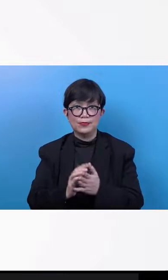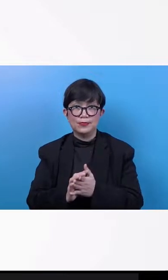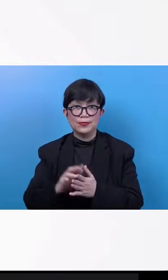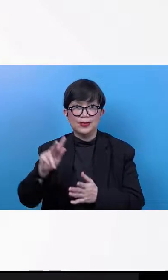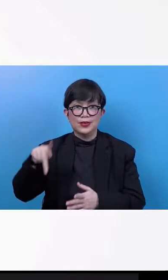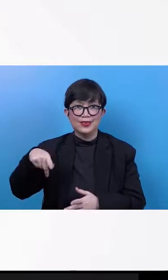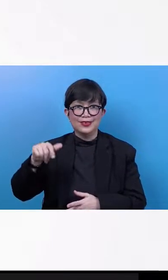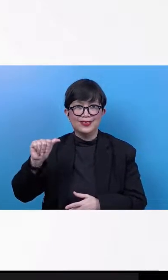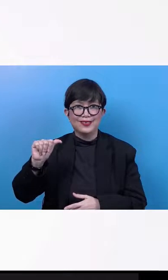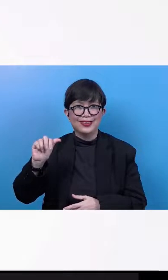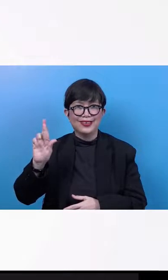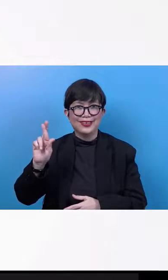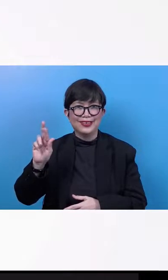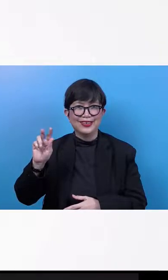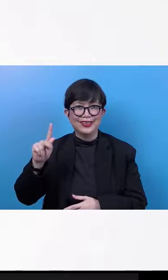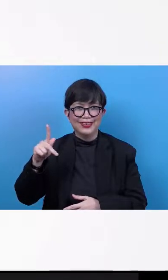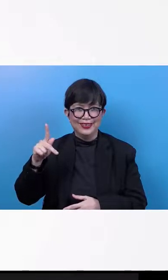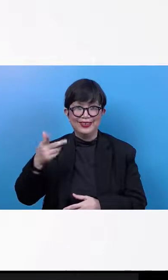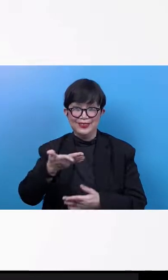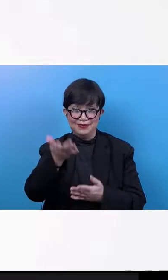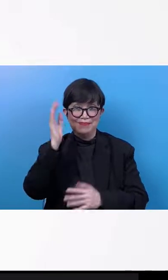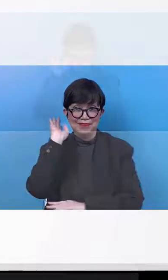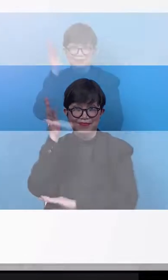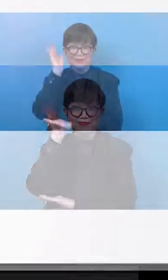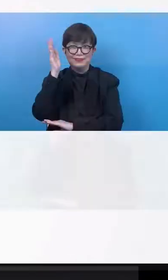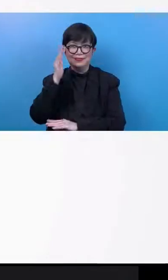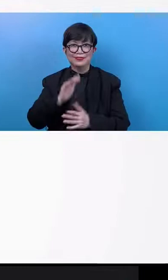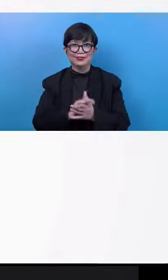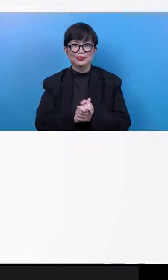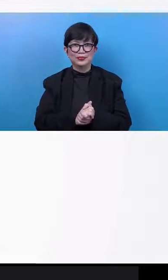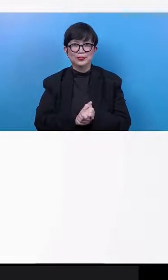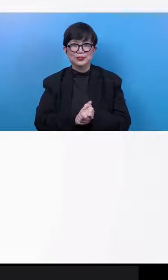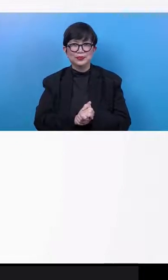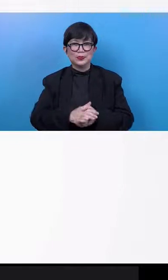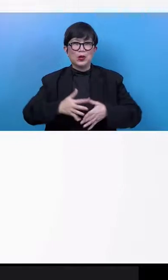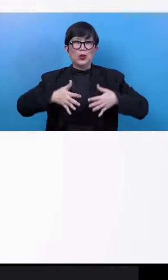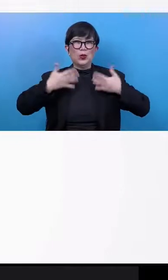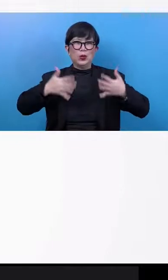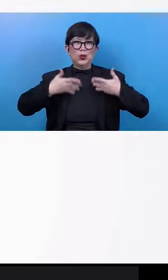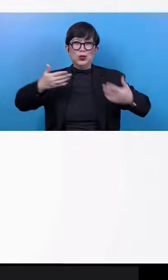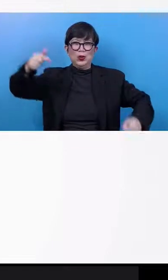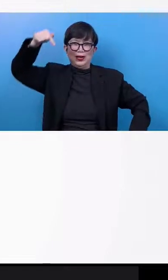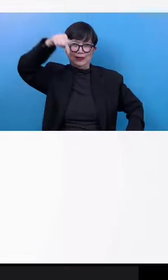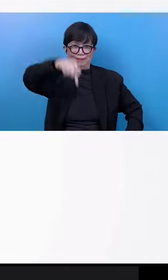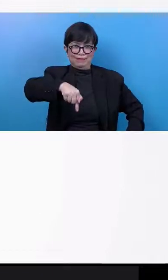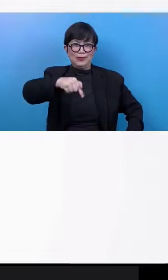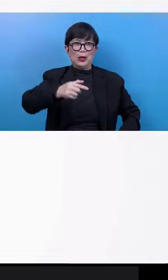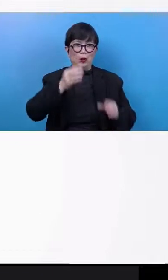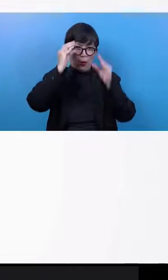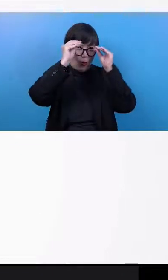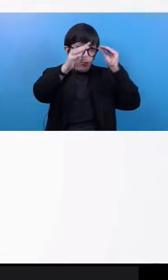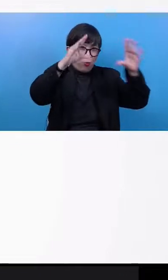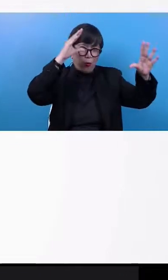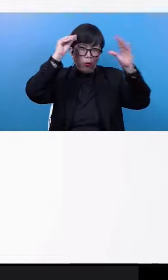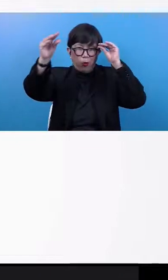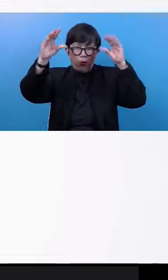Thank you very much. It's a great pleasure to be here to share some thoughts on the challenges that